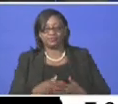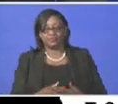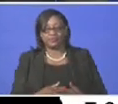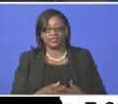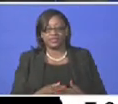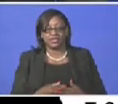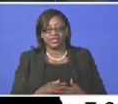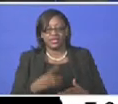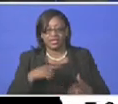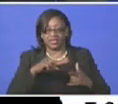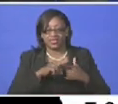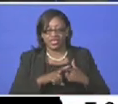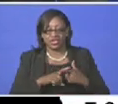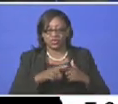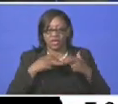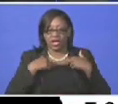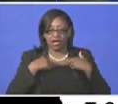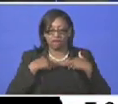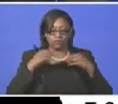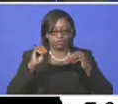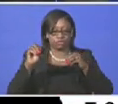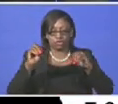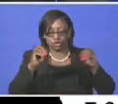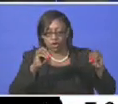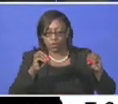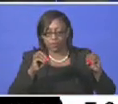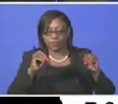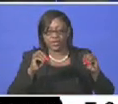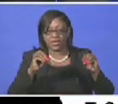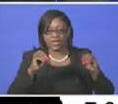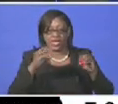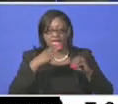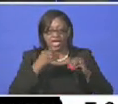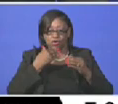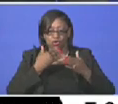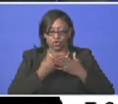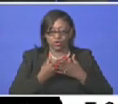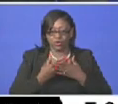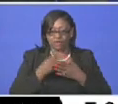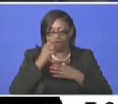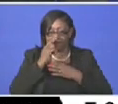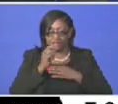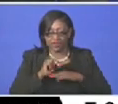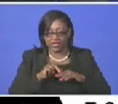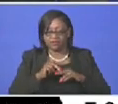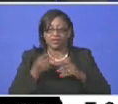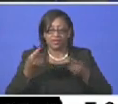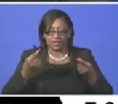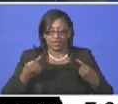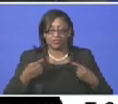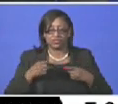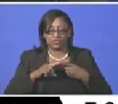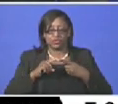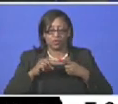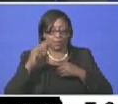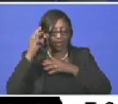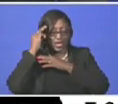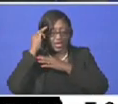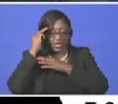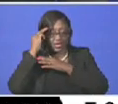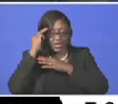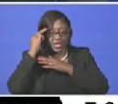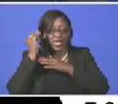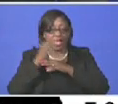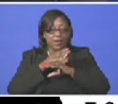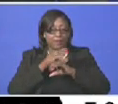Well, think Dubai and luxury shopping, stunning architecture and good old-fashioned fun comes to mind. But this year, the city is about to be known